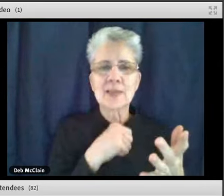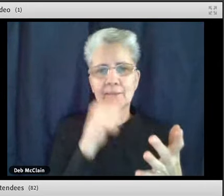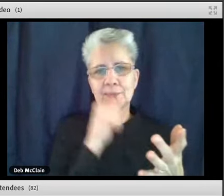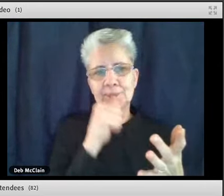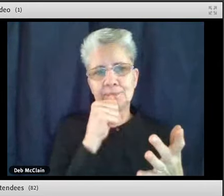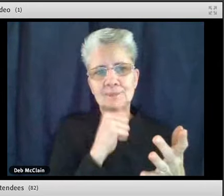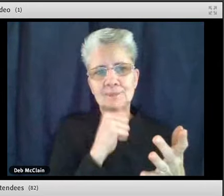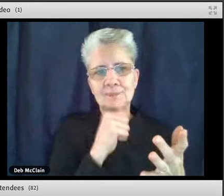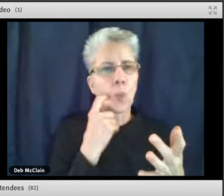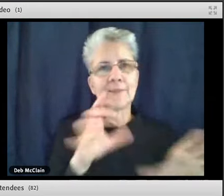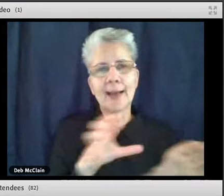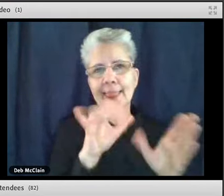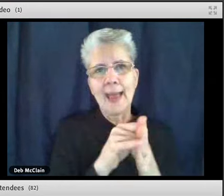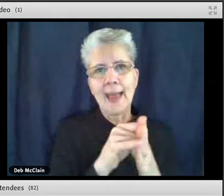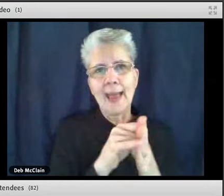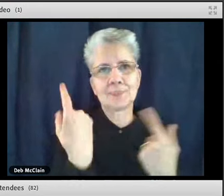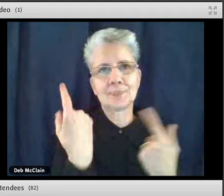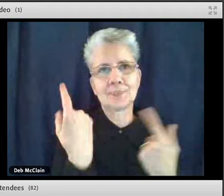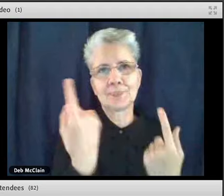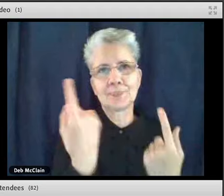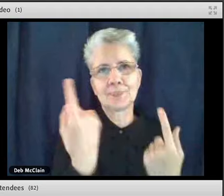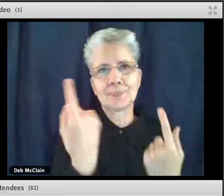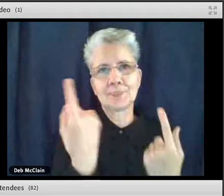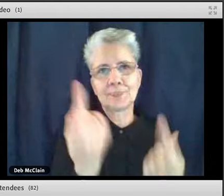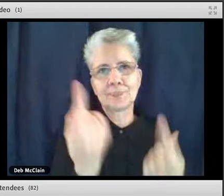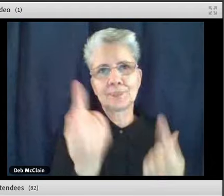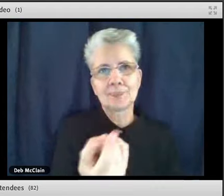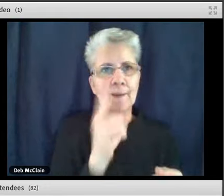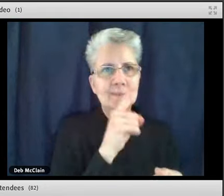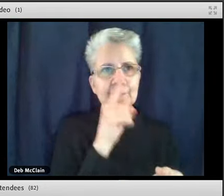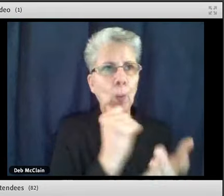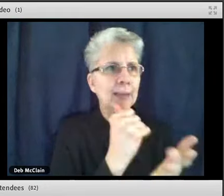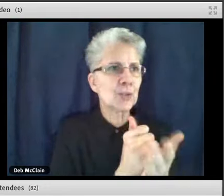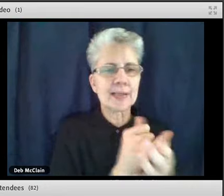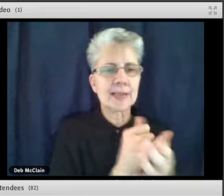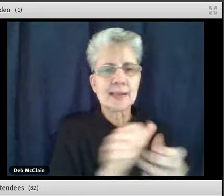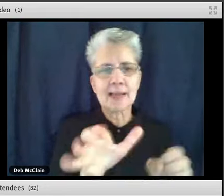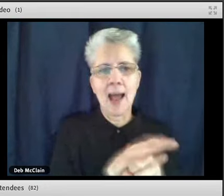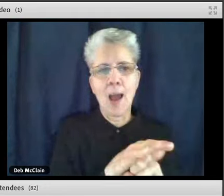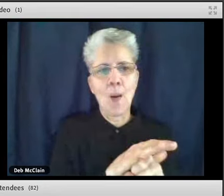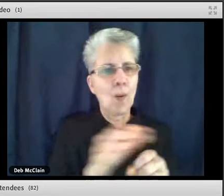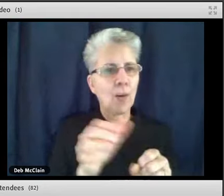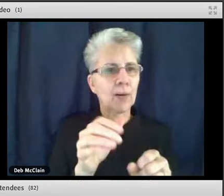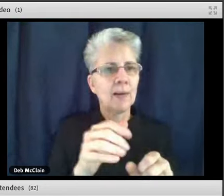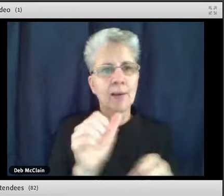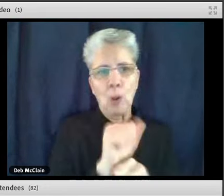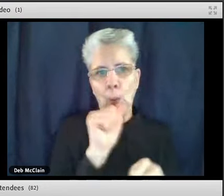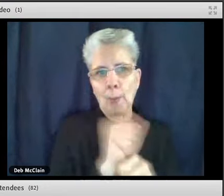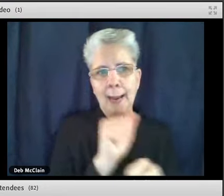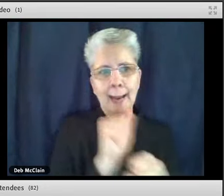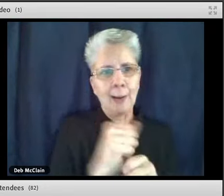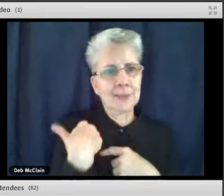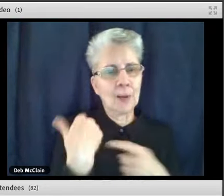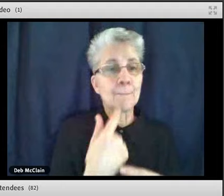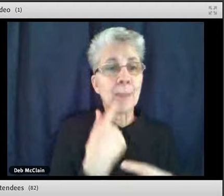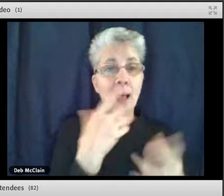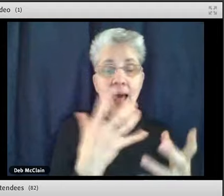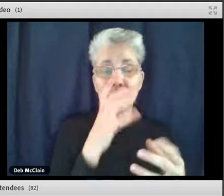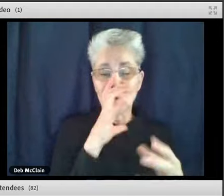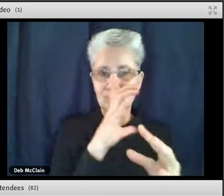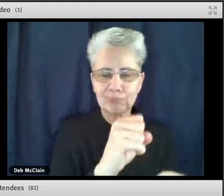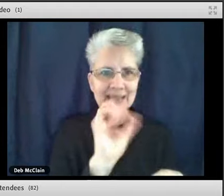at. But it's nothing new. I mean, even in the times of Octavian and Mark Antony, there was fake news. He did a whole media